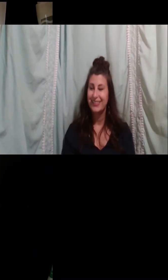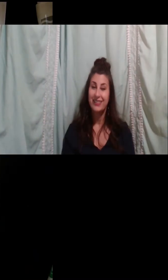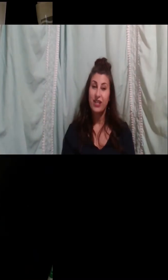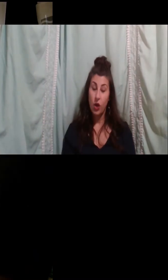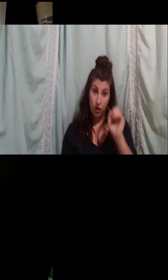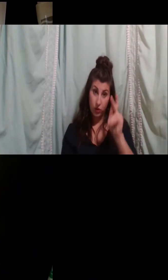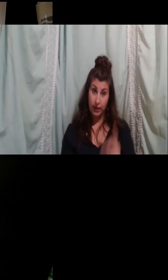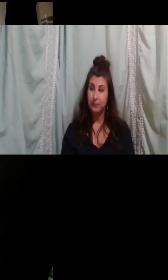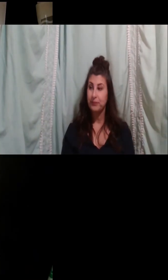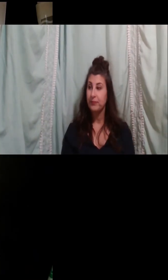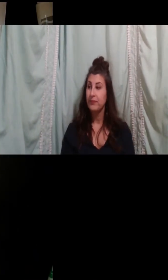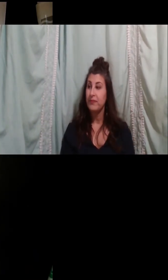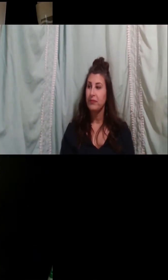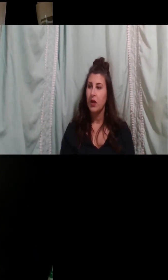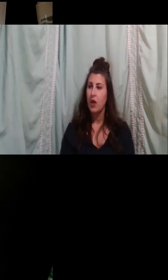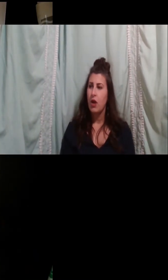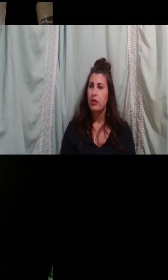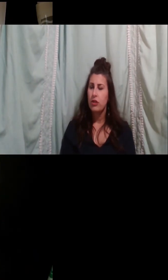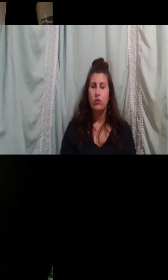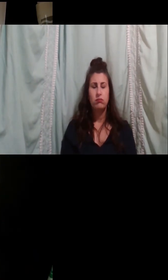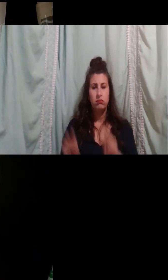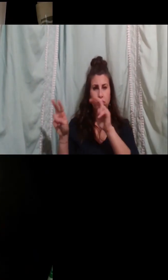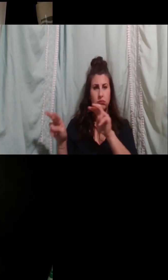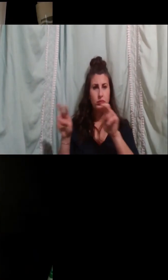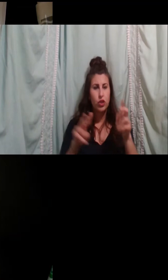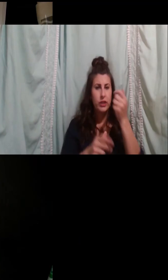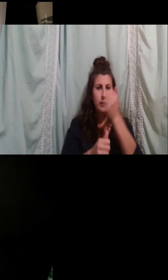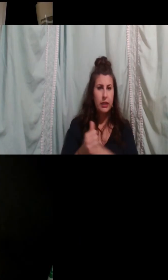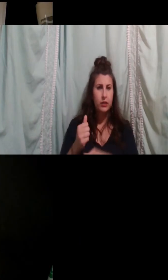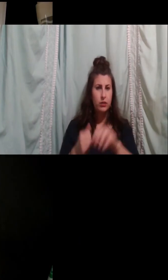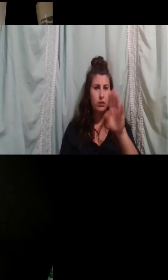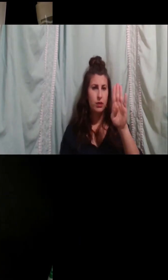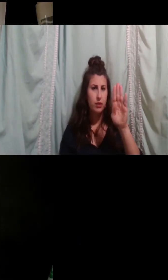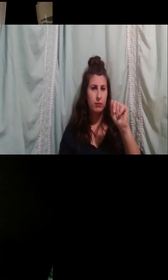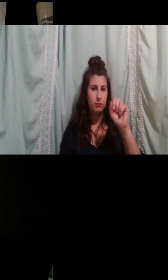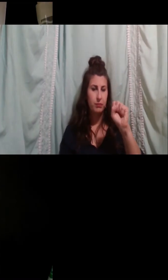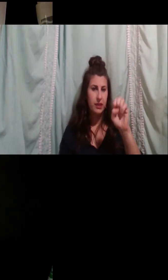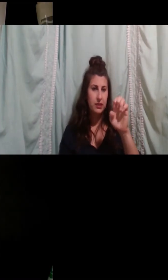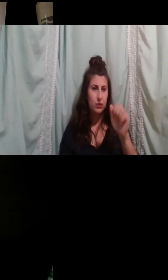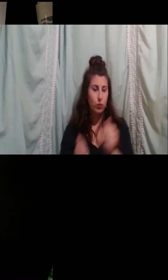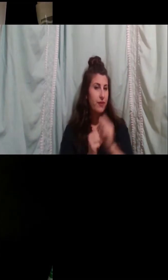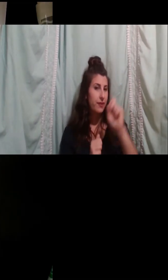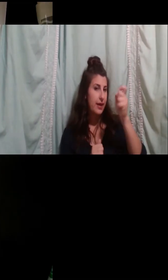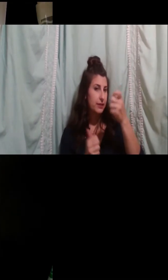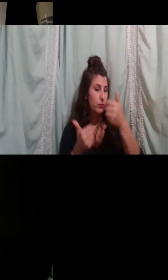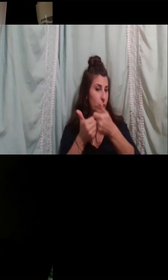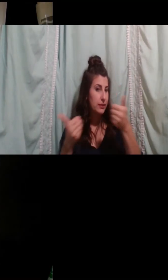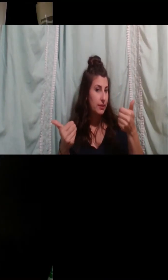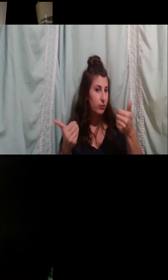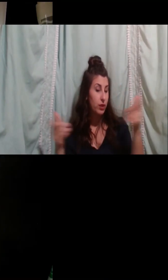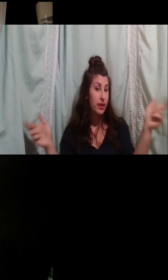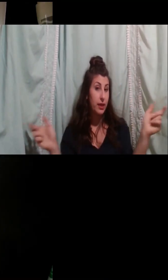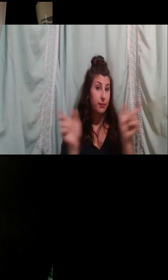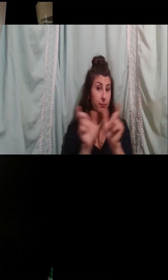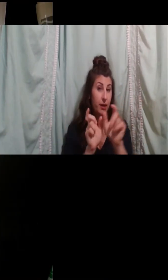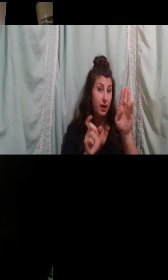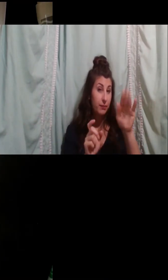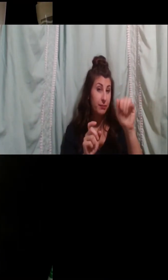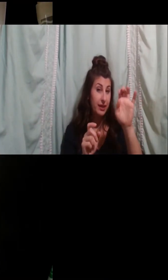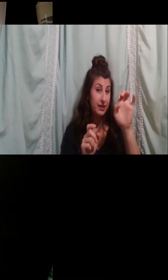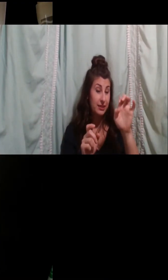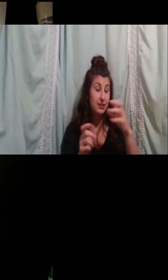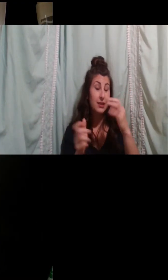works. All right, so look at each base with its exponent separately. Combine bases so each base is